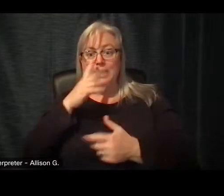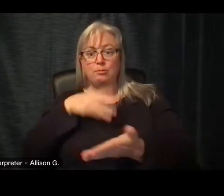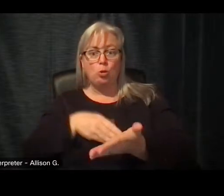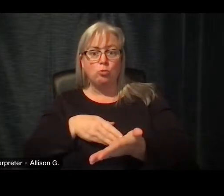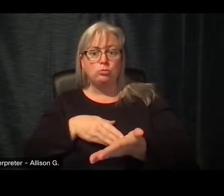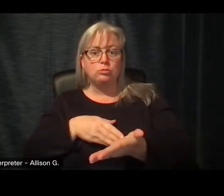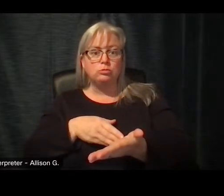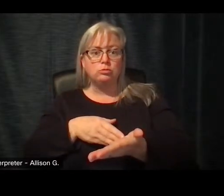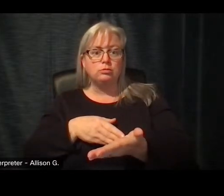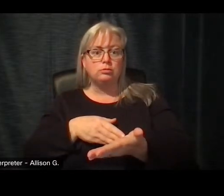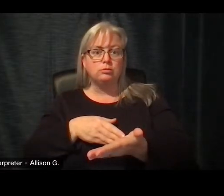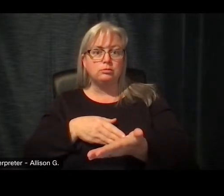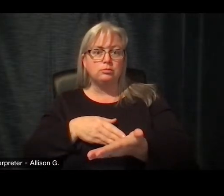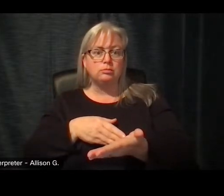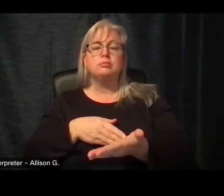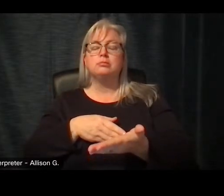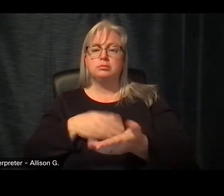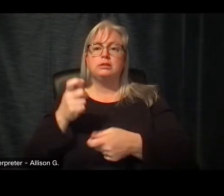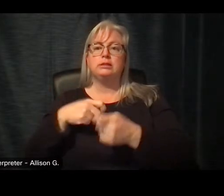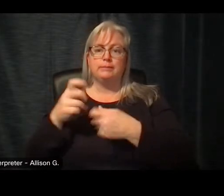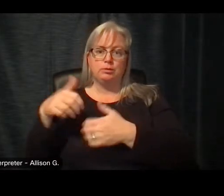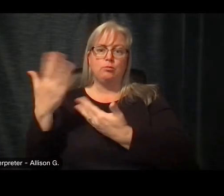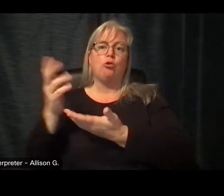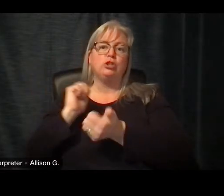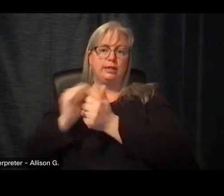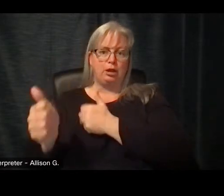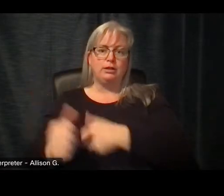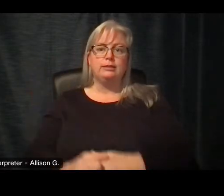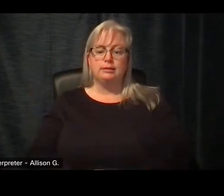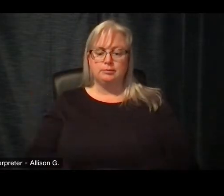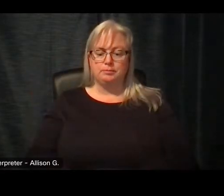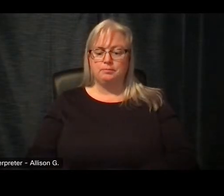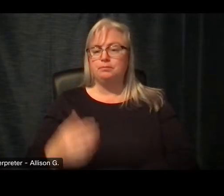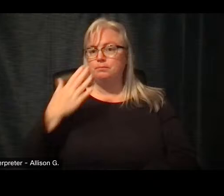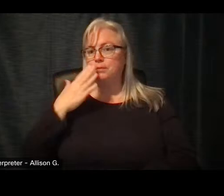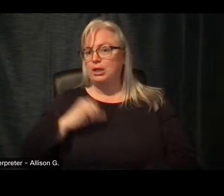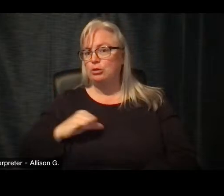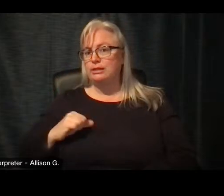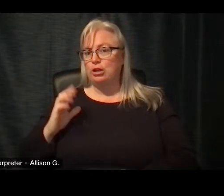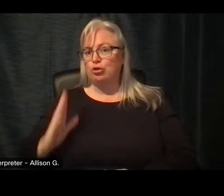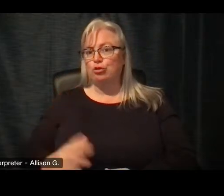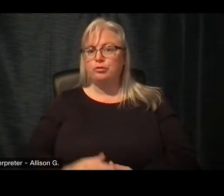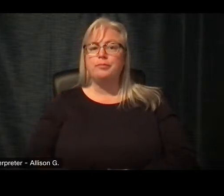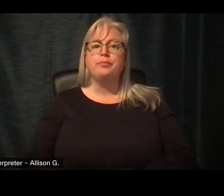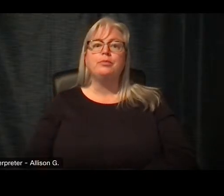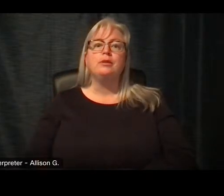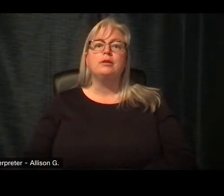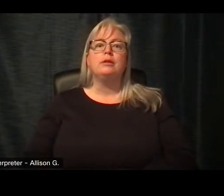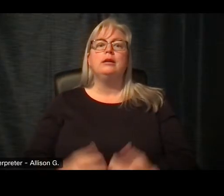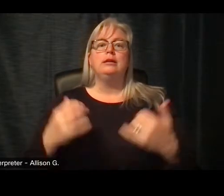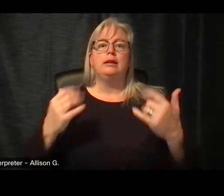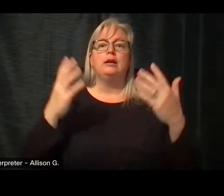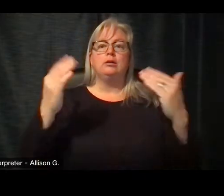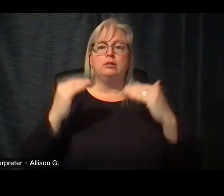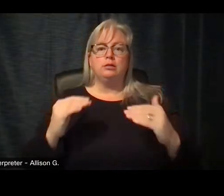opposed? Substitute motion carries. Thank you, Senator. We are to